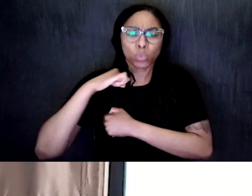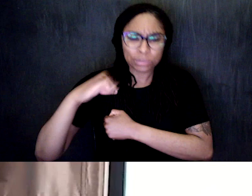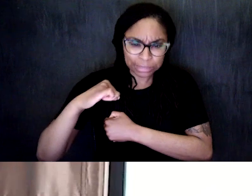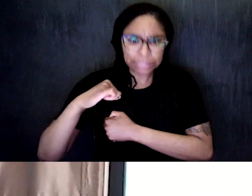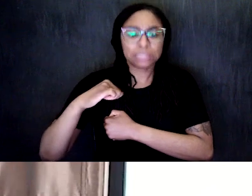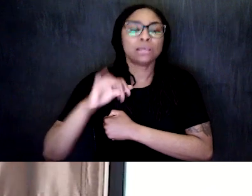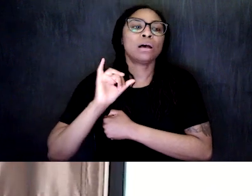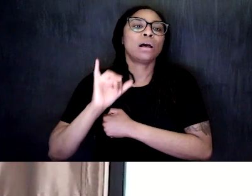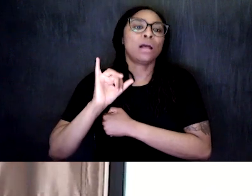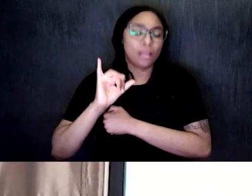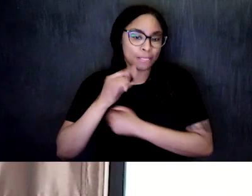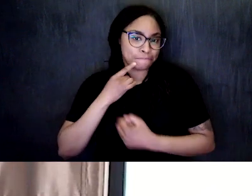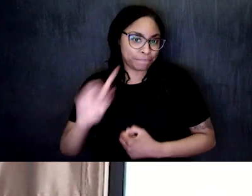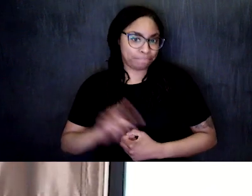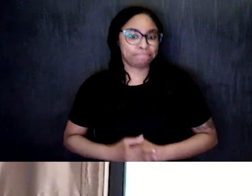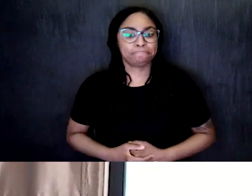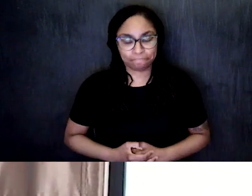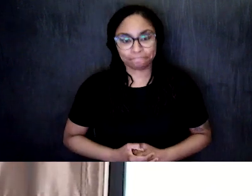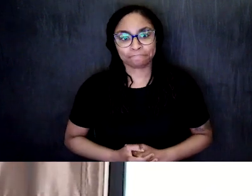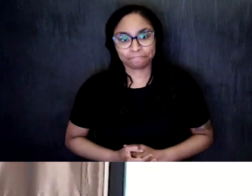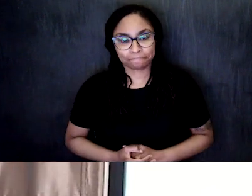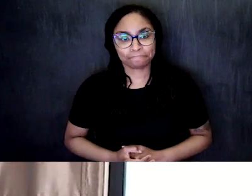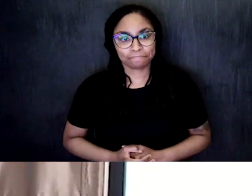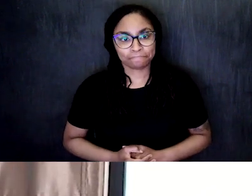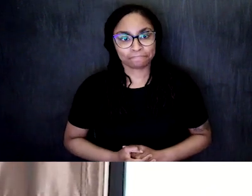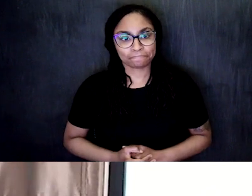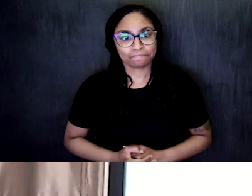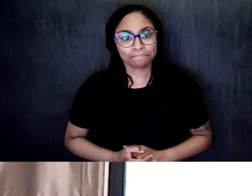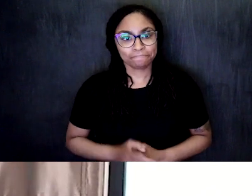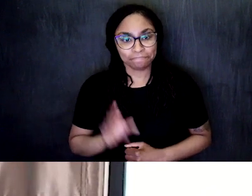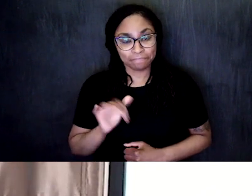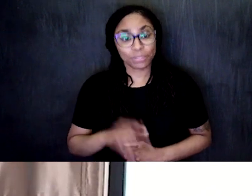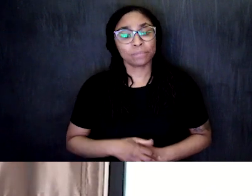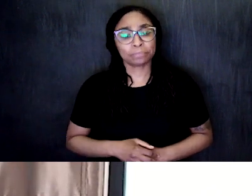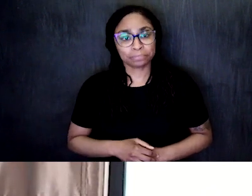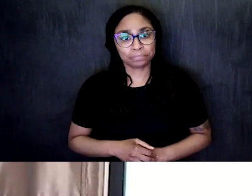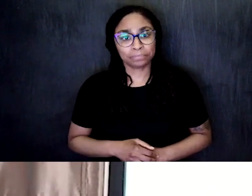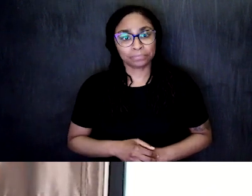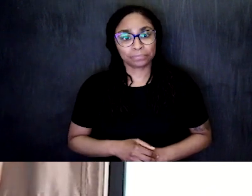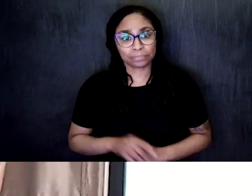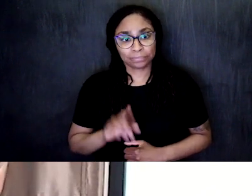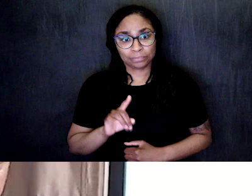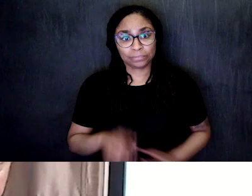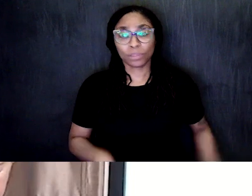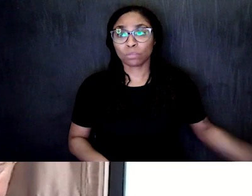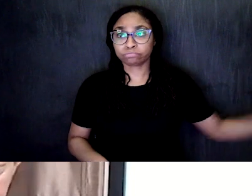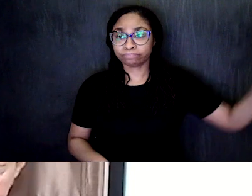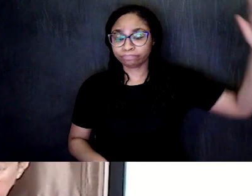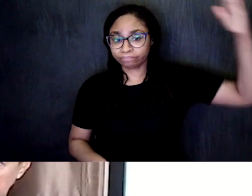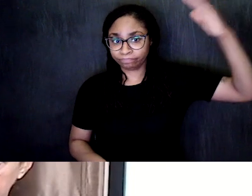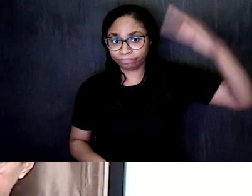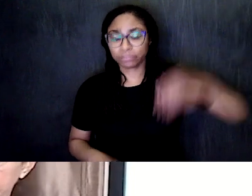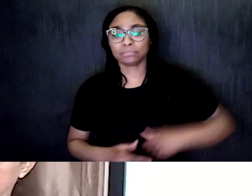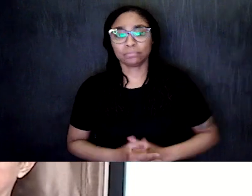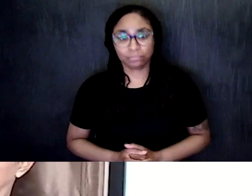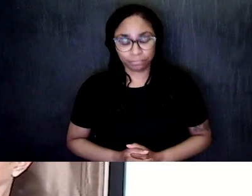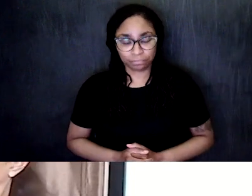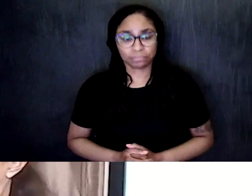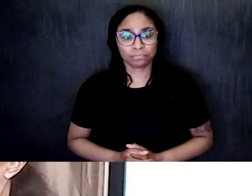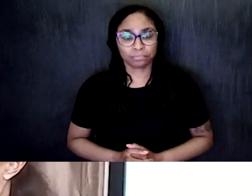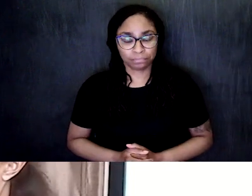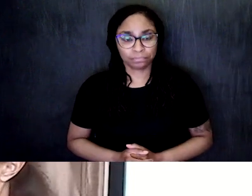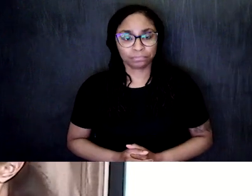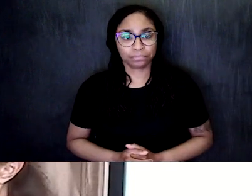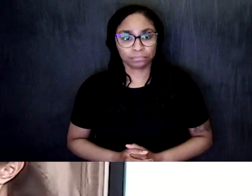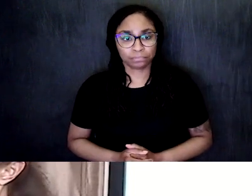resistance. Okay, good. And then you're going to reach over towards the right, and the left arm is going to come